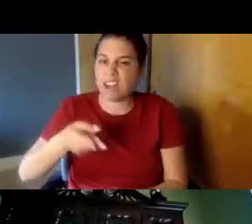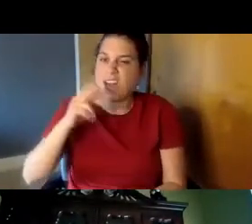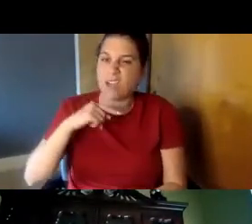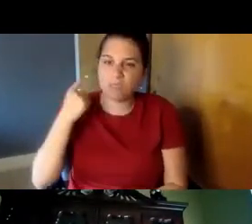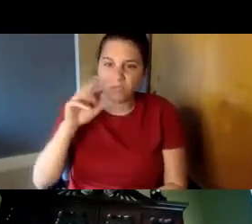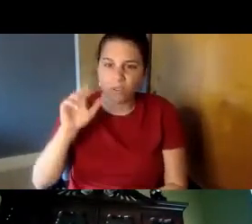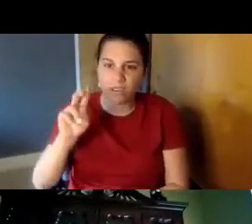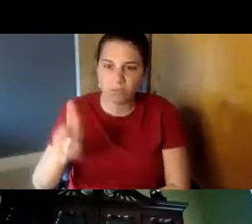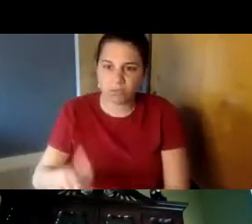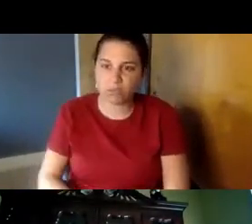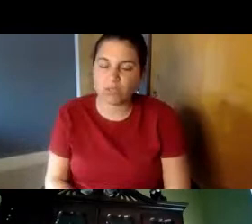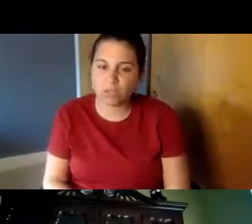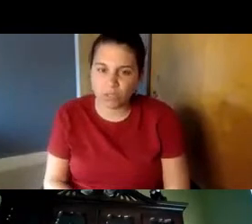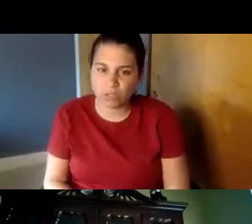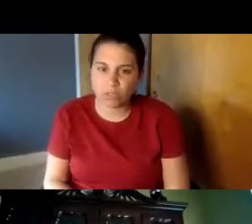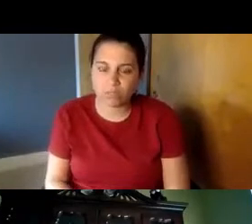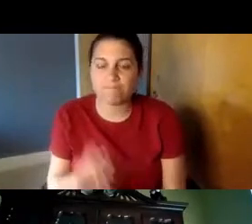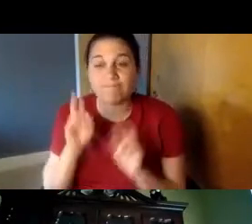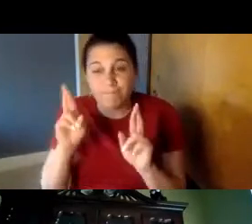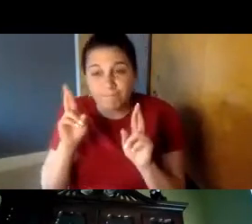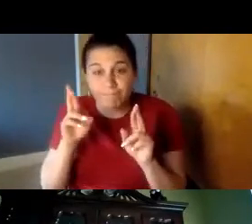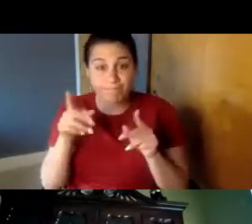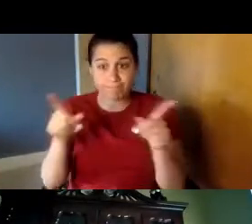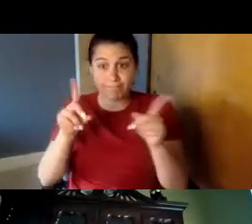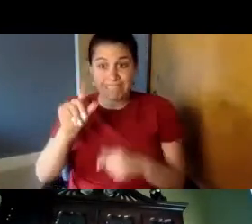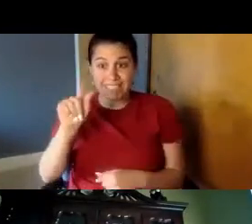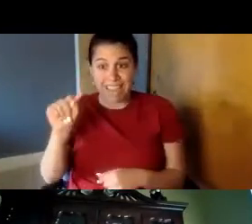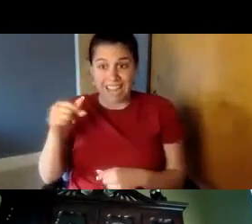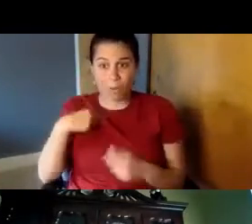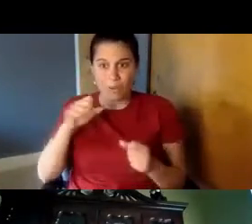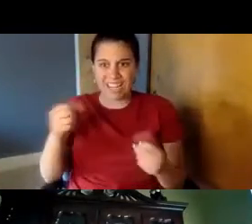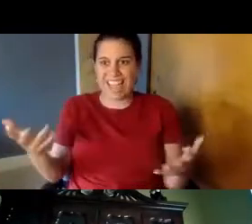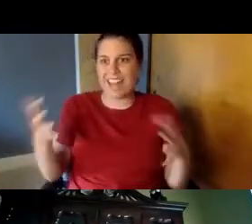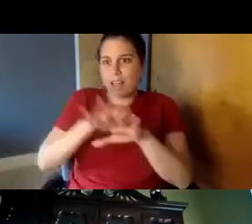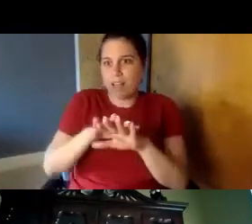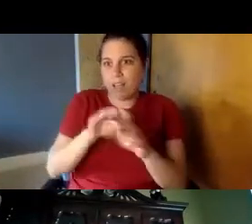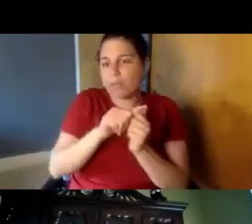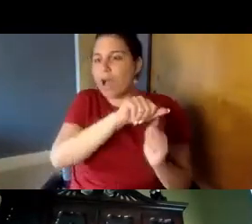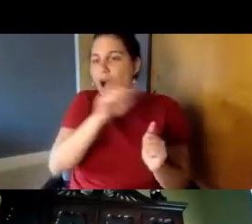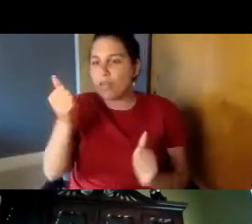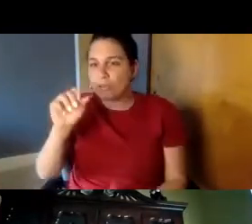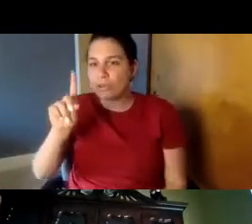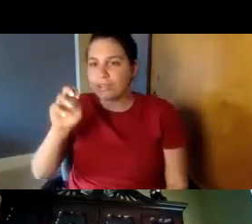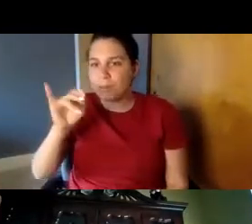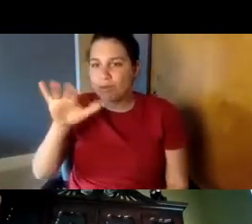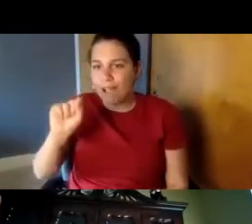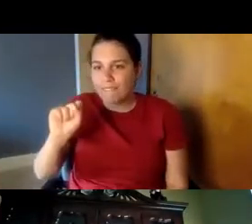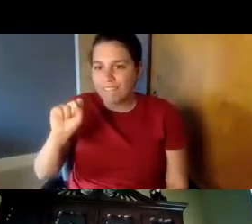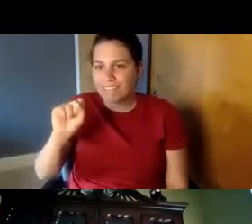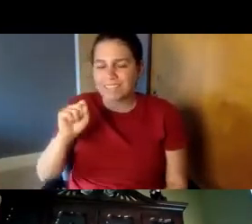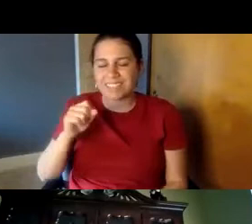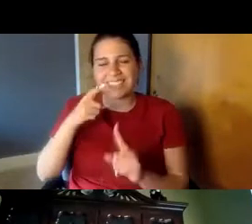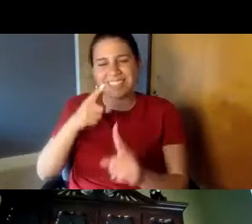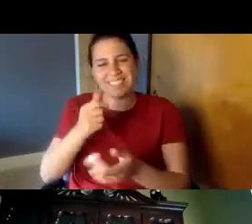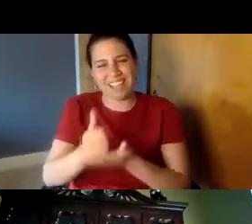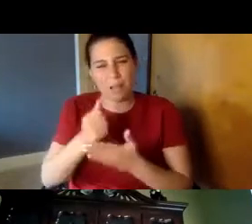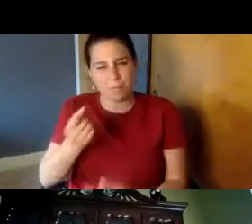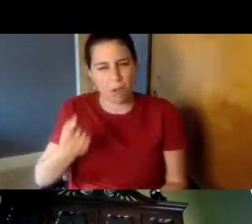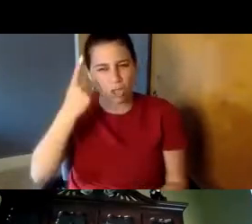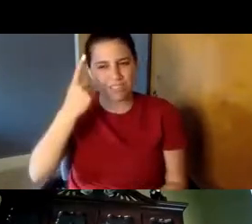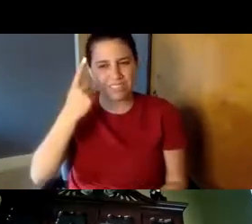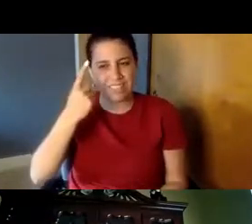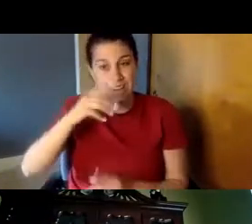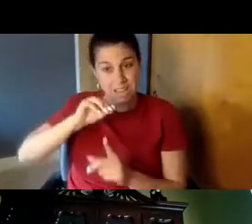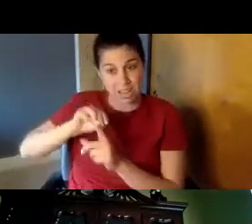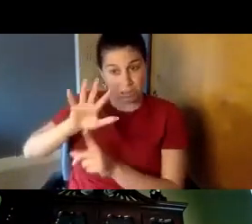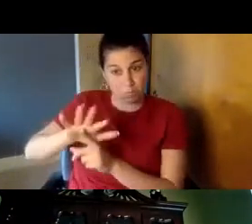cancer. We're hoping to use these data and overlap it with other demographic data that we have to better understand how